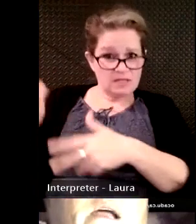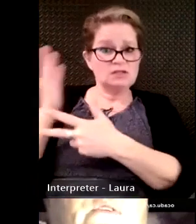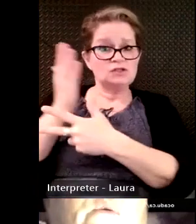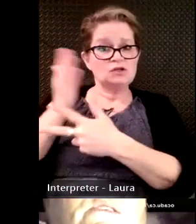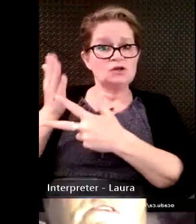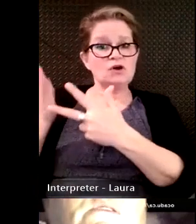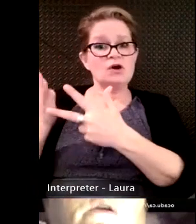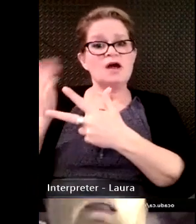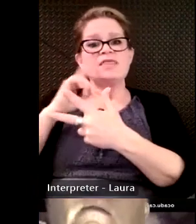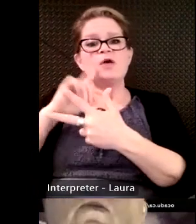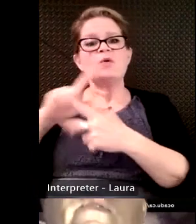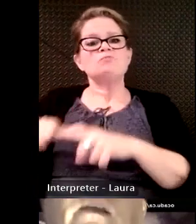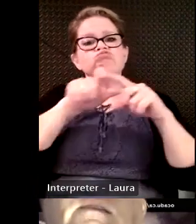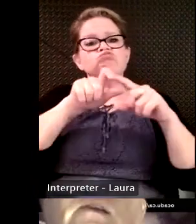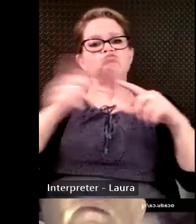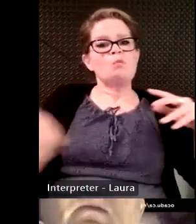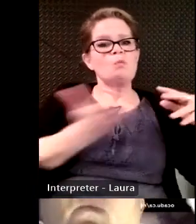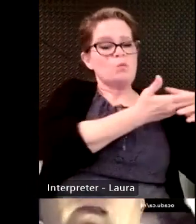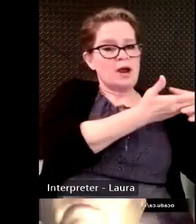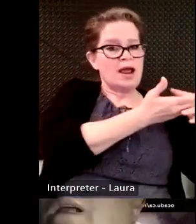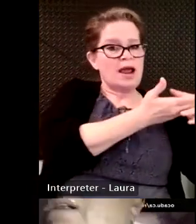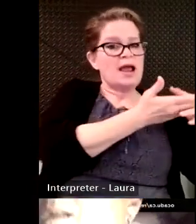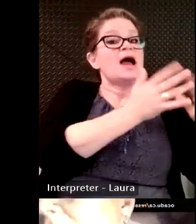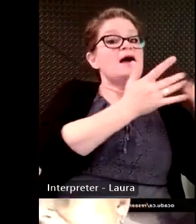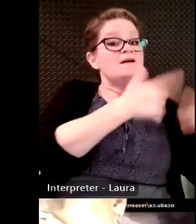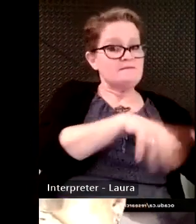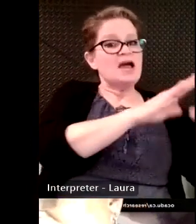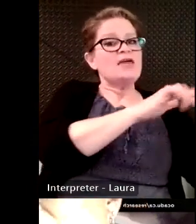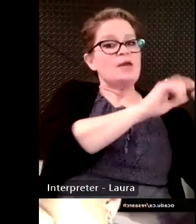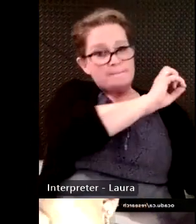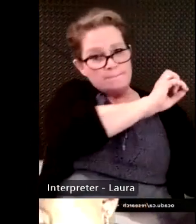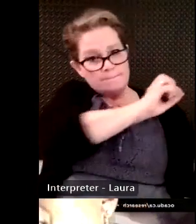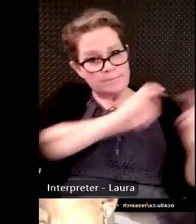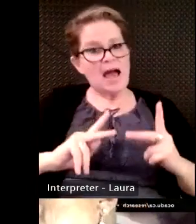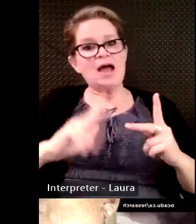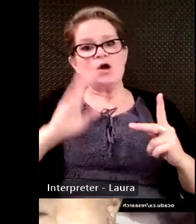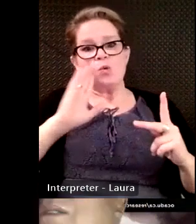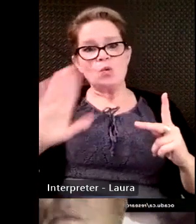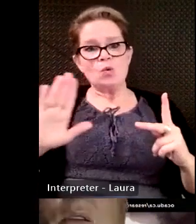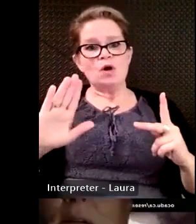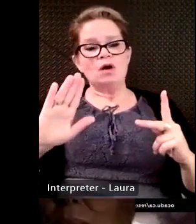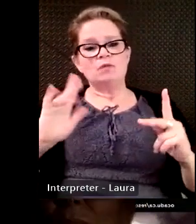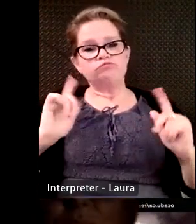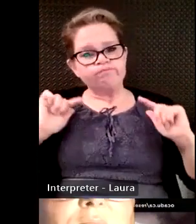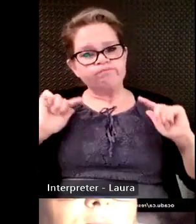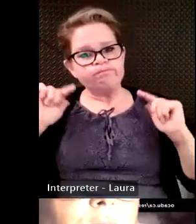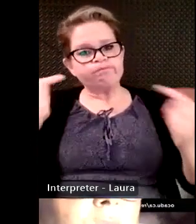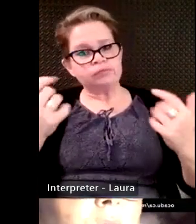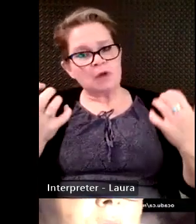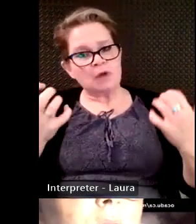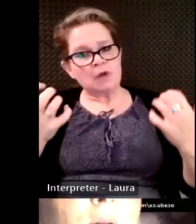then come back for questions. Okay, hopefully I'll still be awake by then. So that seems to be what's going on.